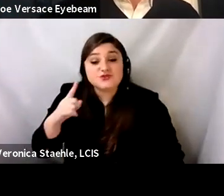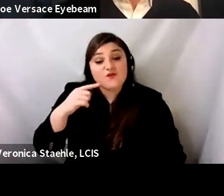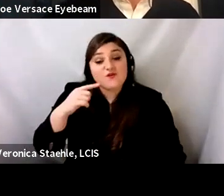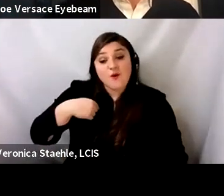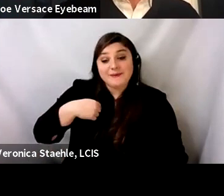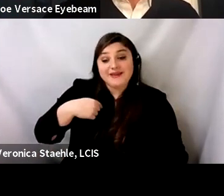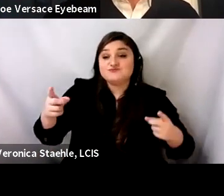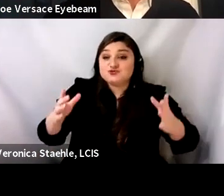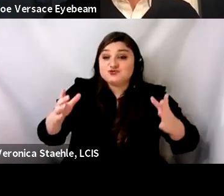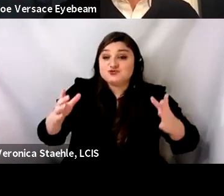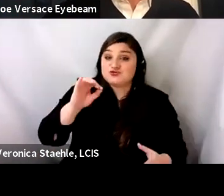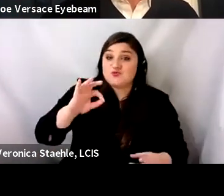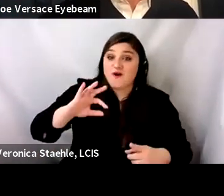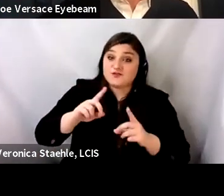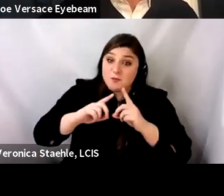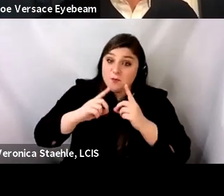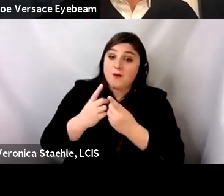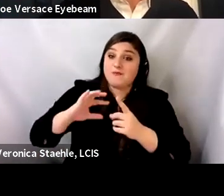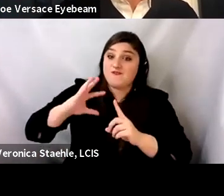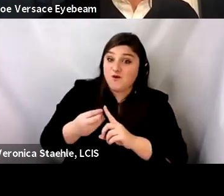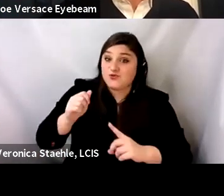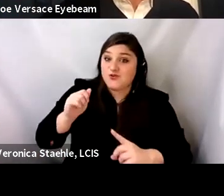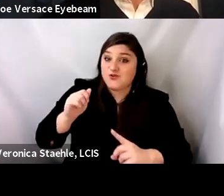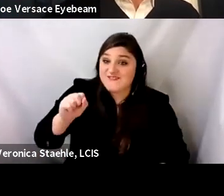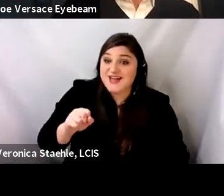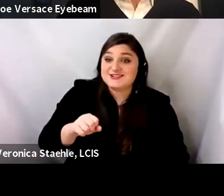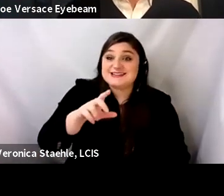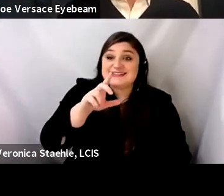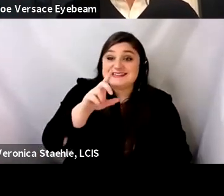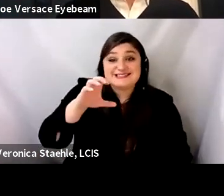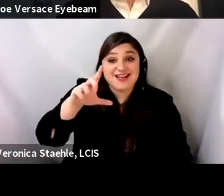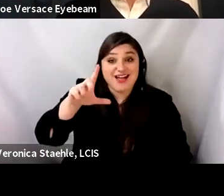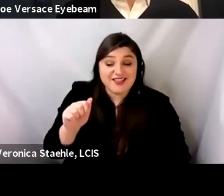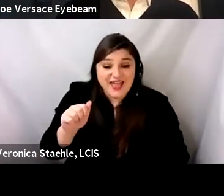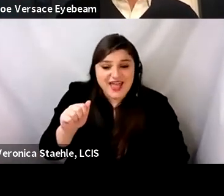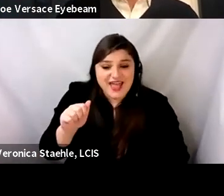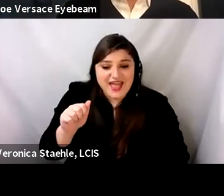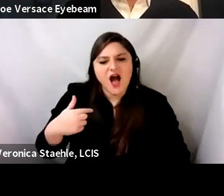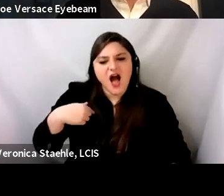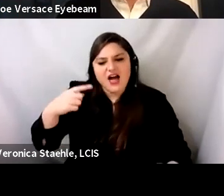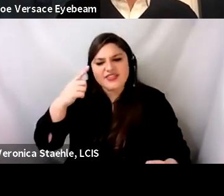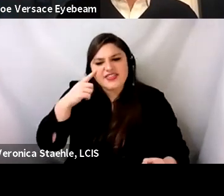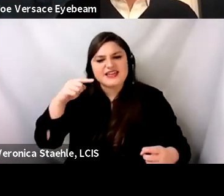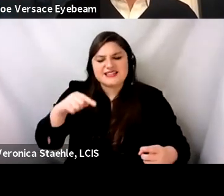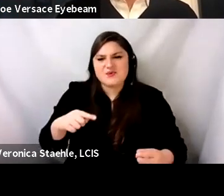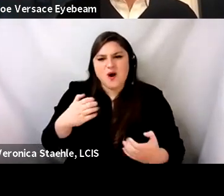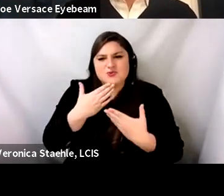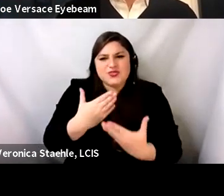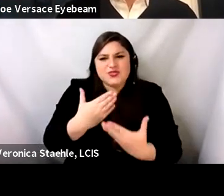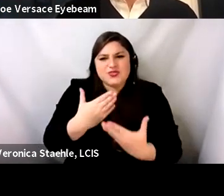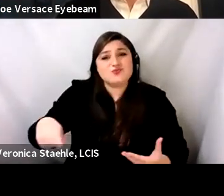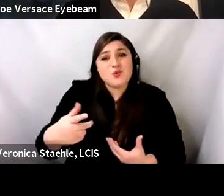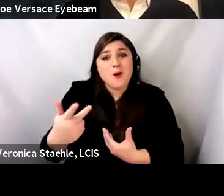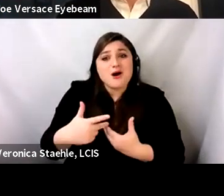for providing us with a particularly frank and I think inspiring conversation. And we really appreciate